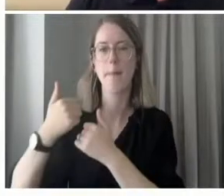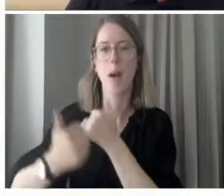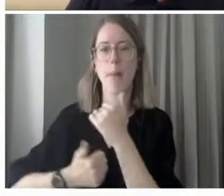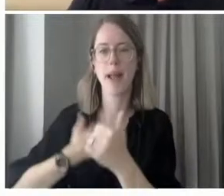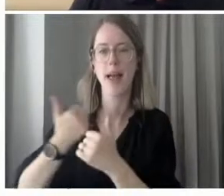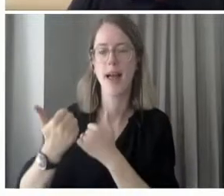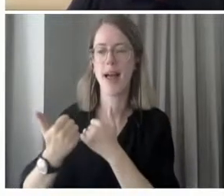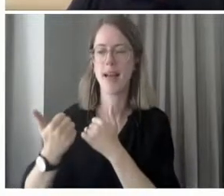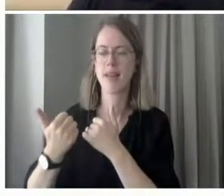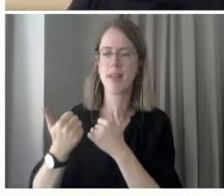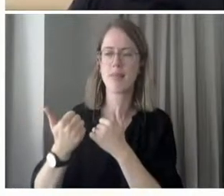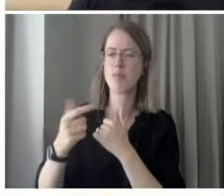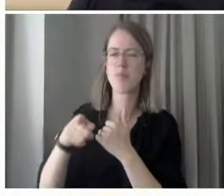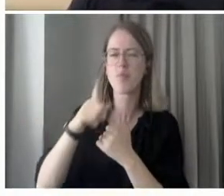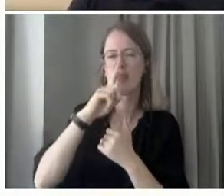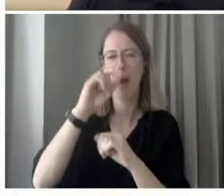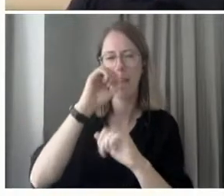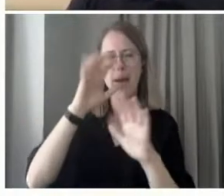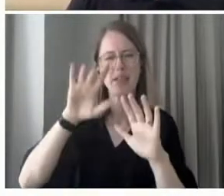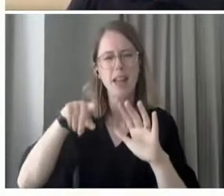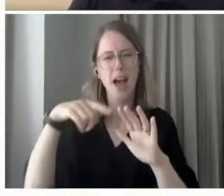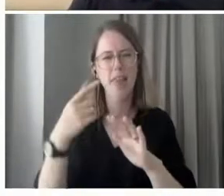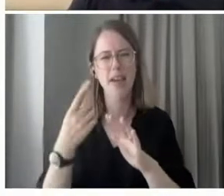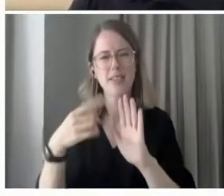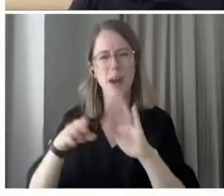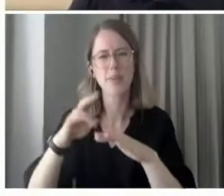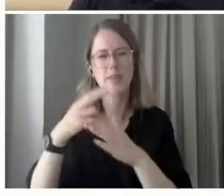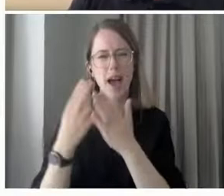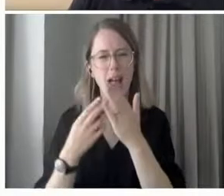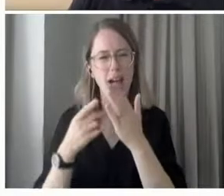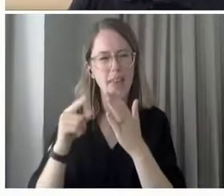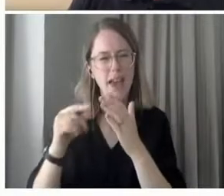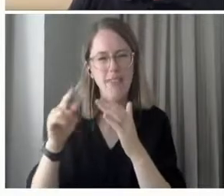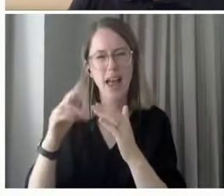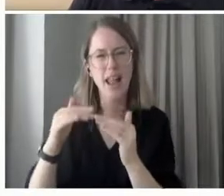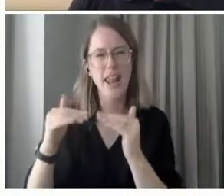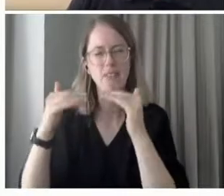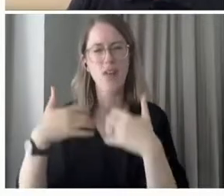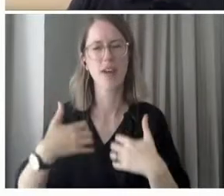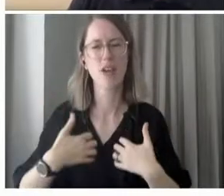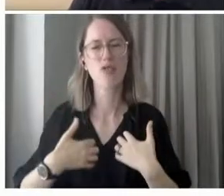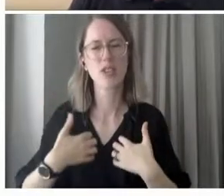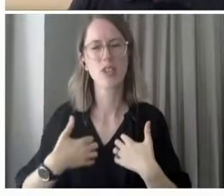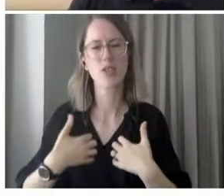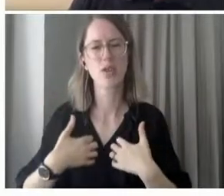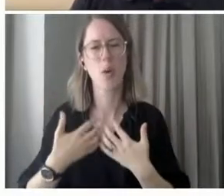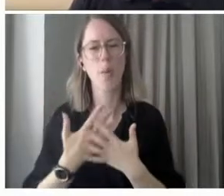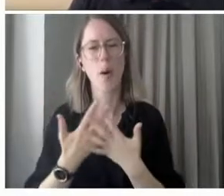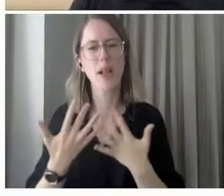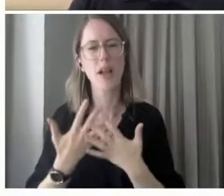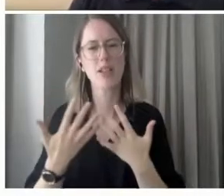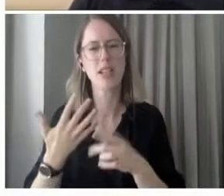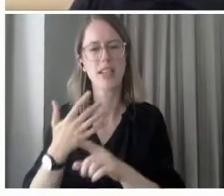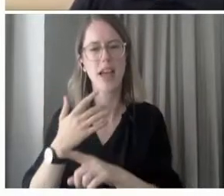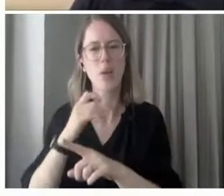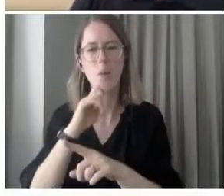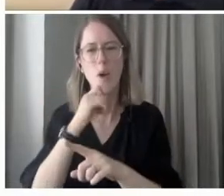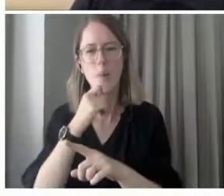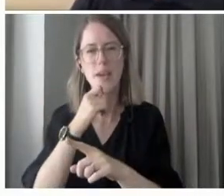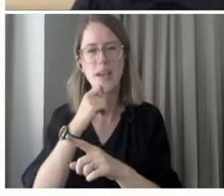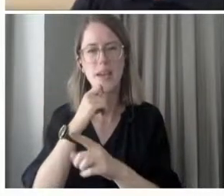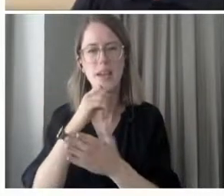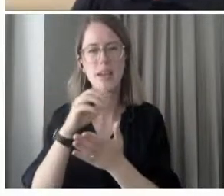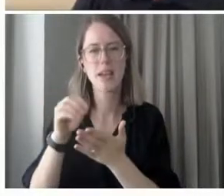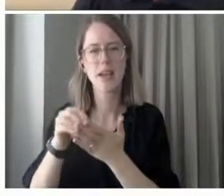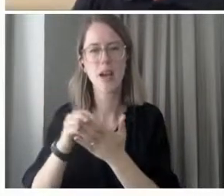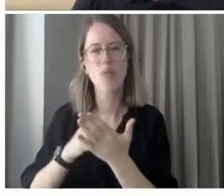imagine other art forms that had this level of interest and popularity that would not be being programmed by most